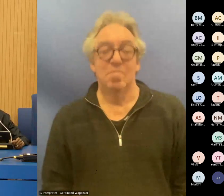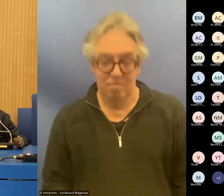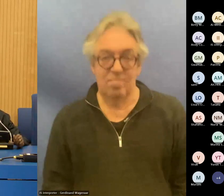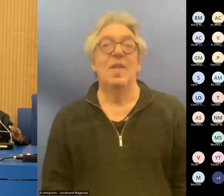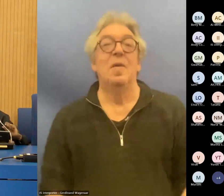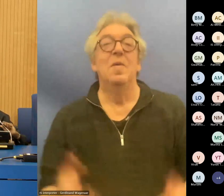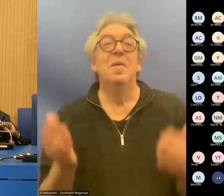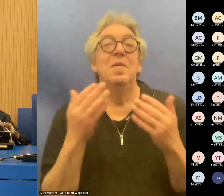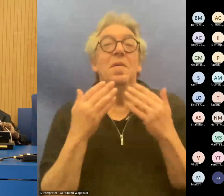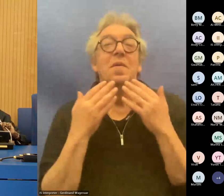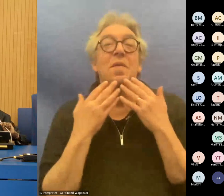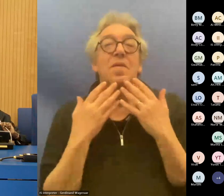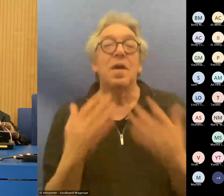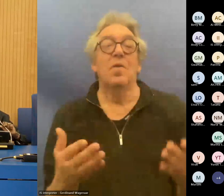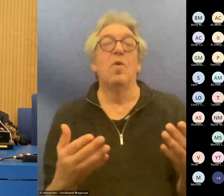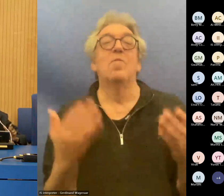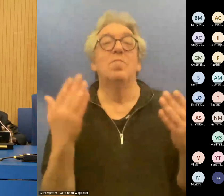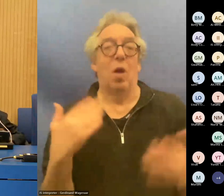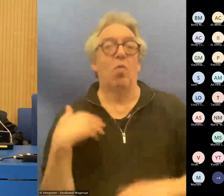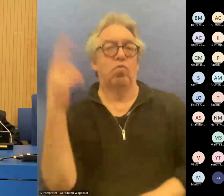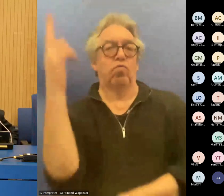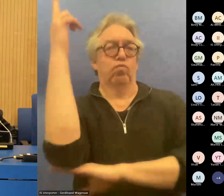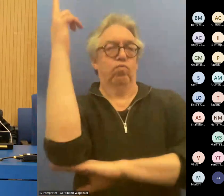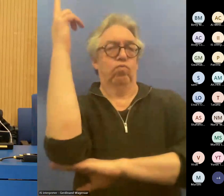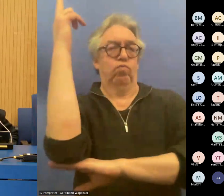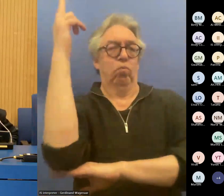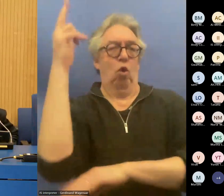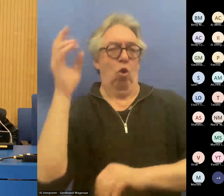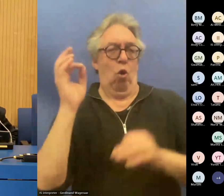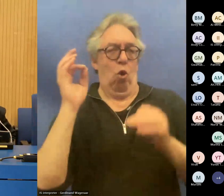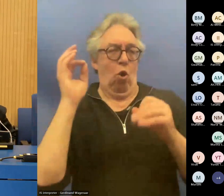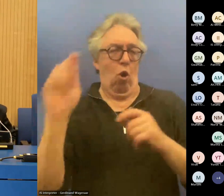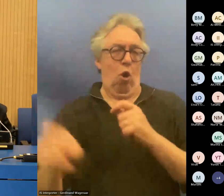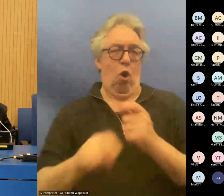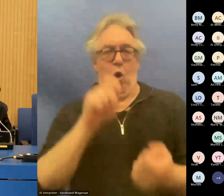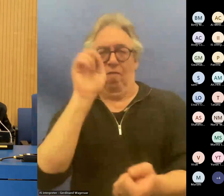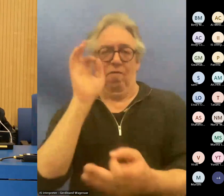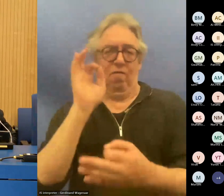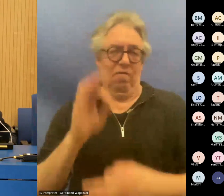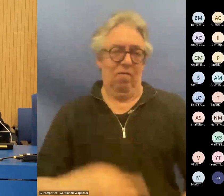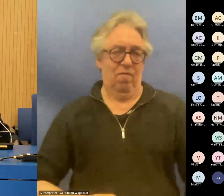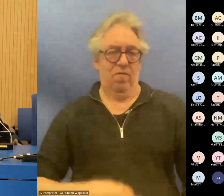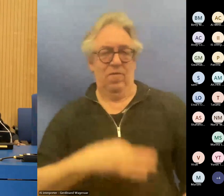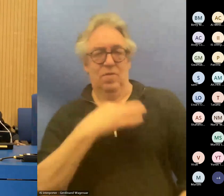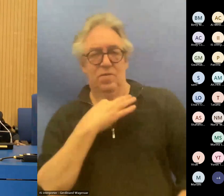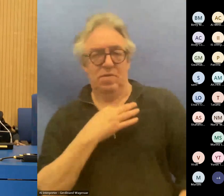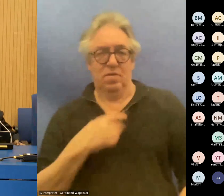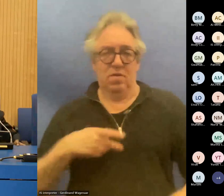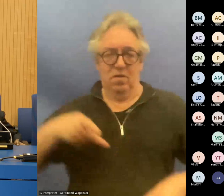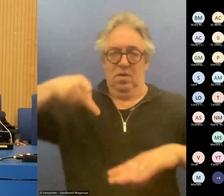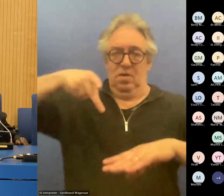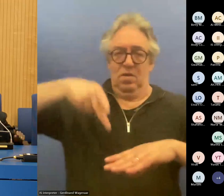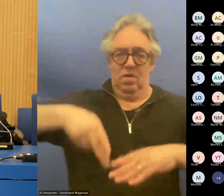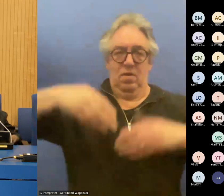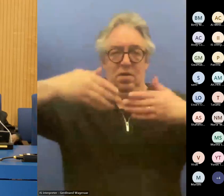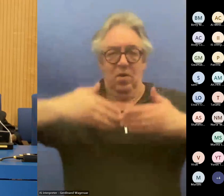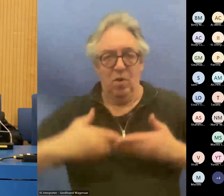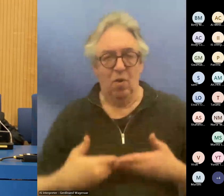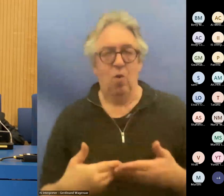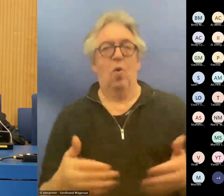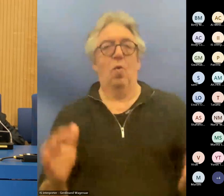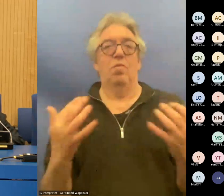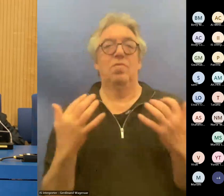I would like to officially open this session and welcome you. Thank you for taking time and for your patience for us